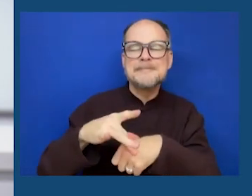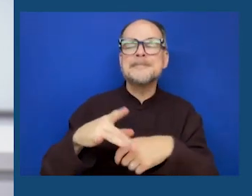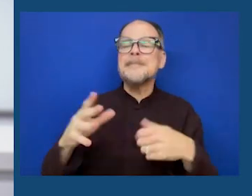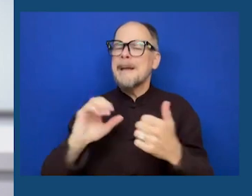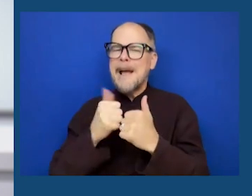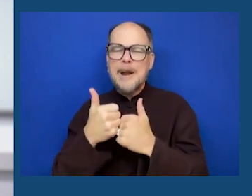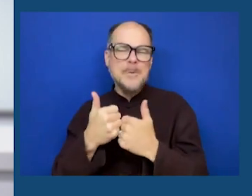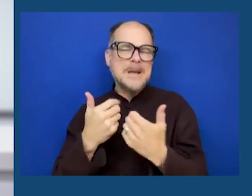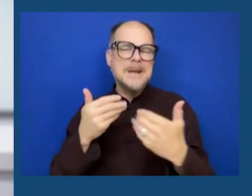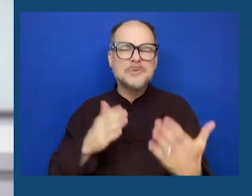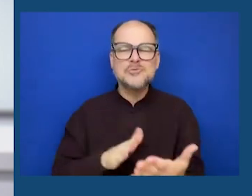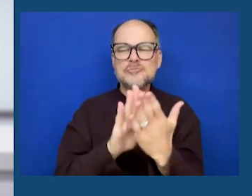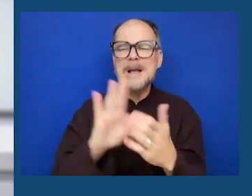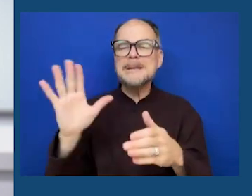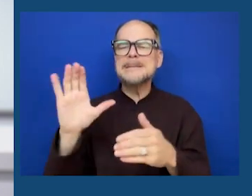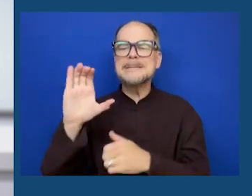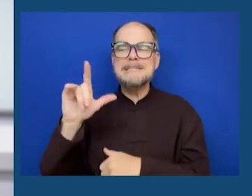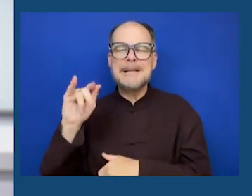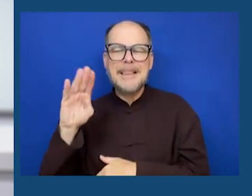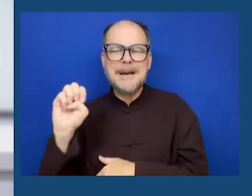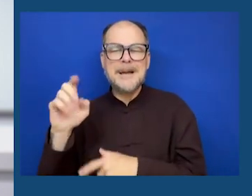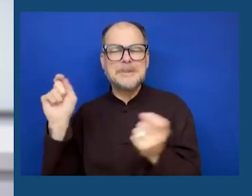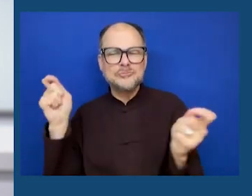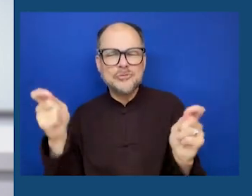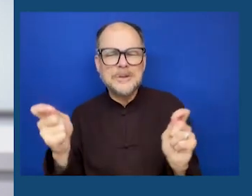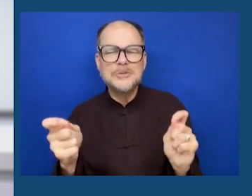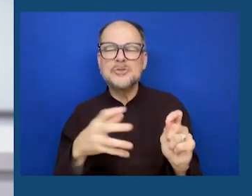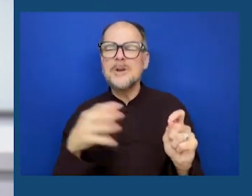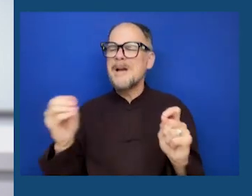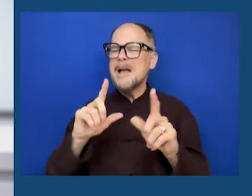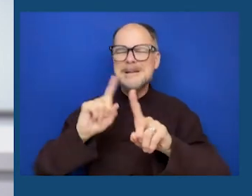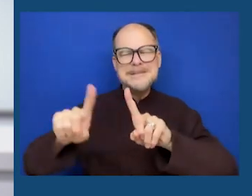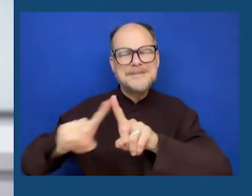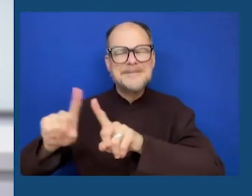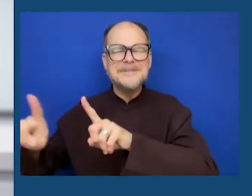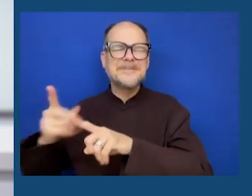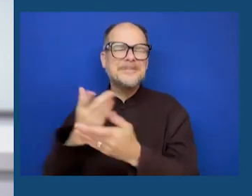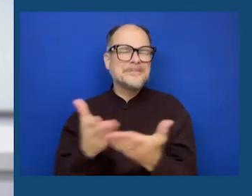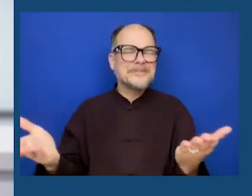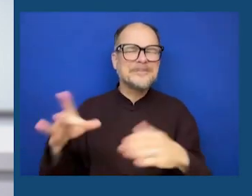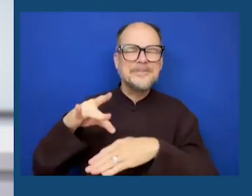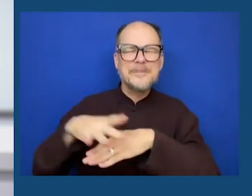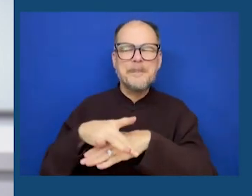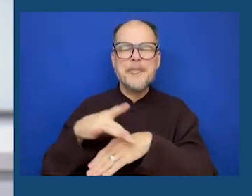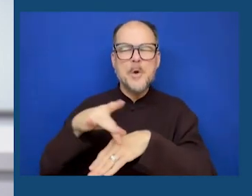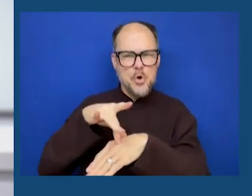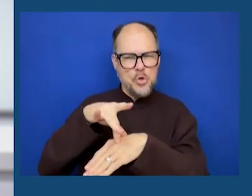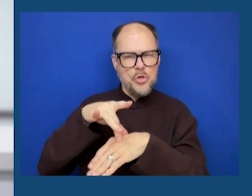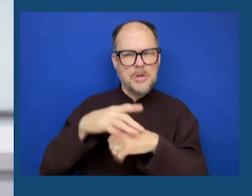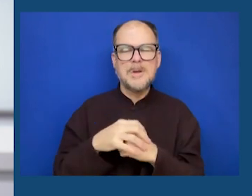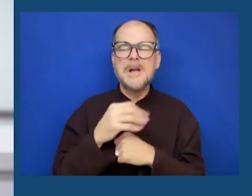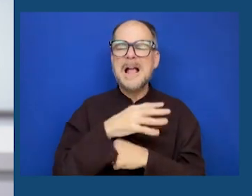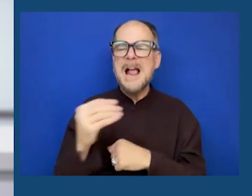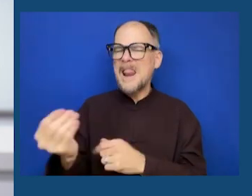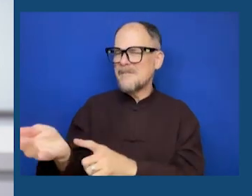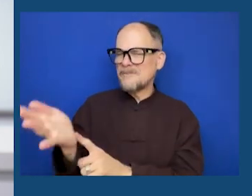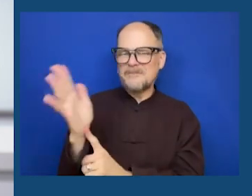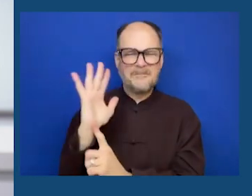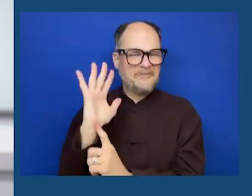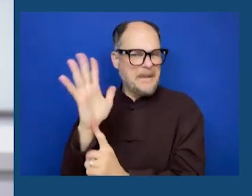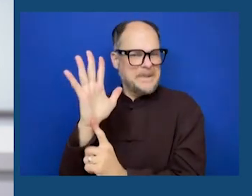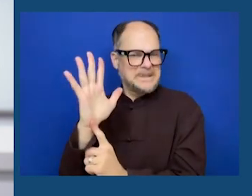how we make us more sustainable. I had the smartest people all gathered for a dinner, and within 5 minutes, people started talking